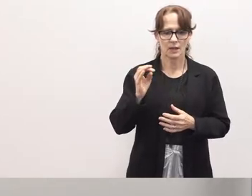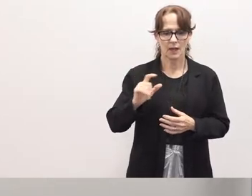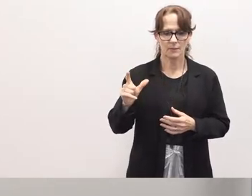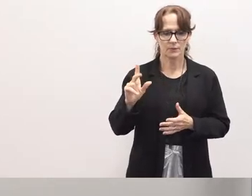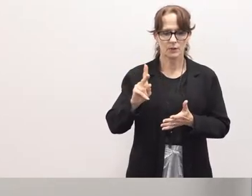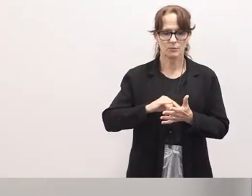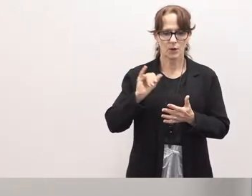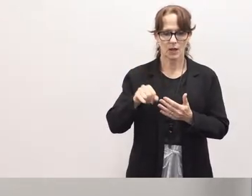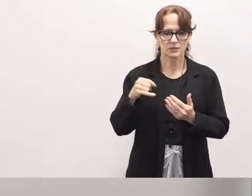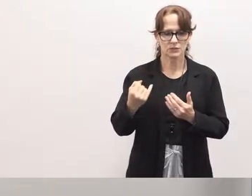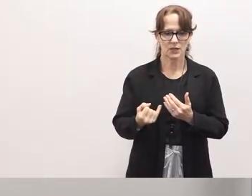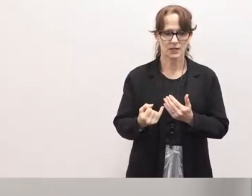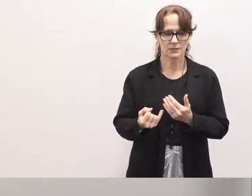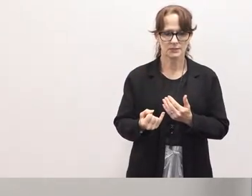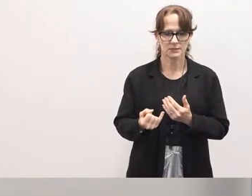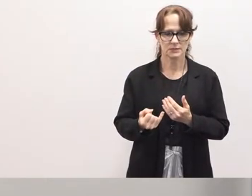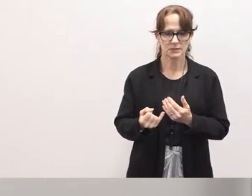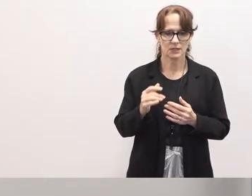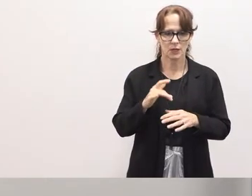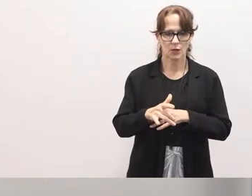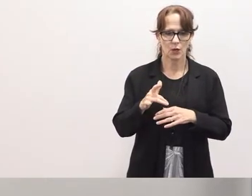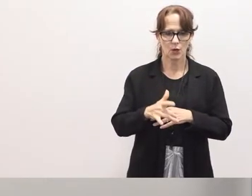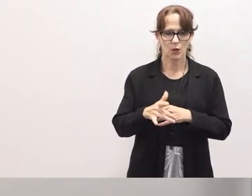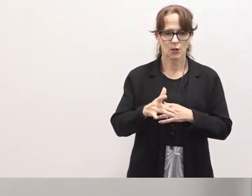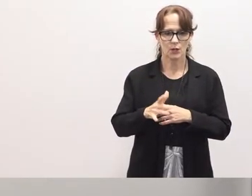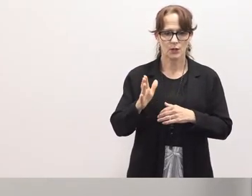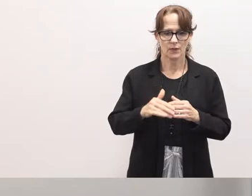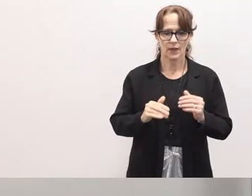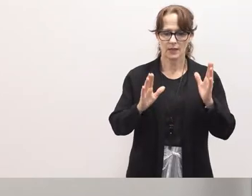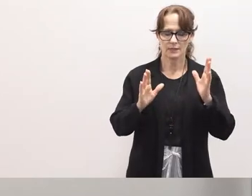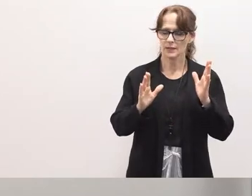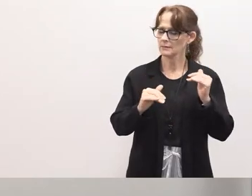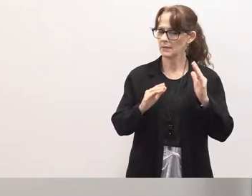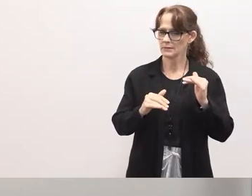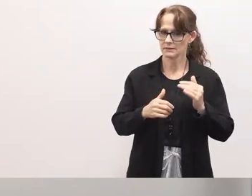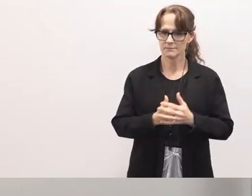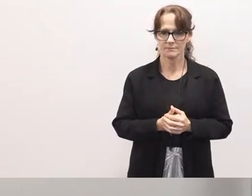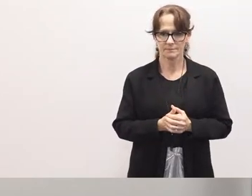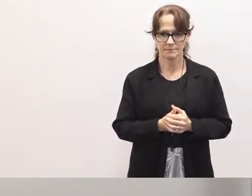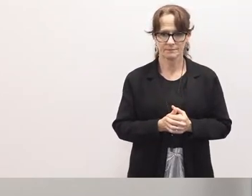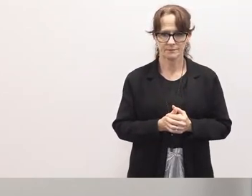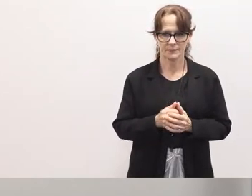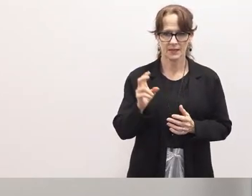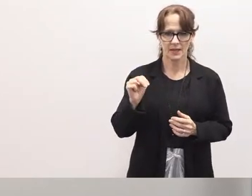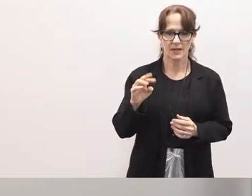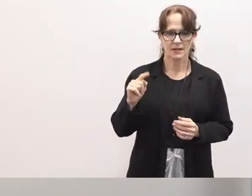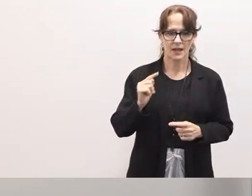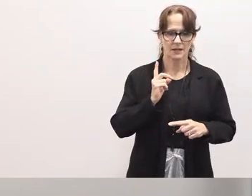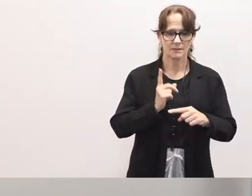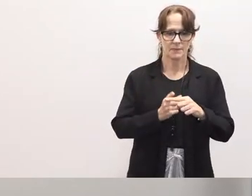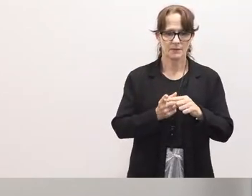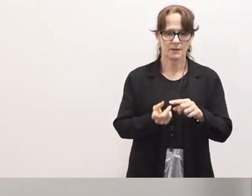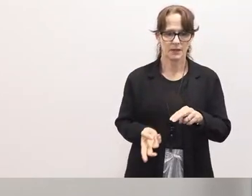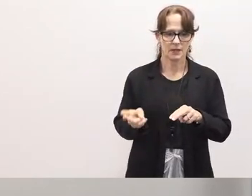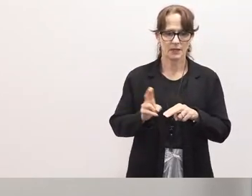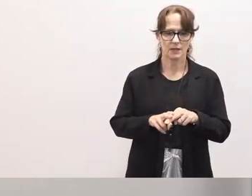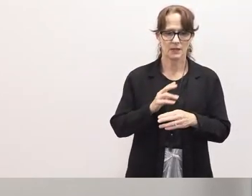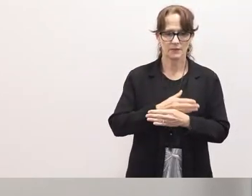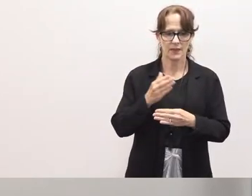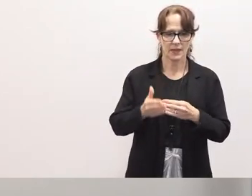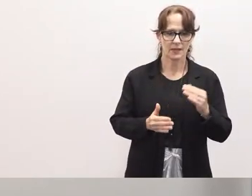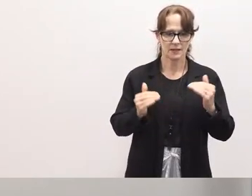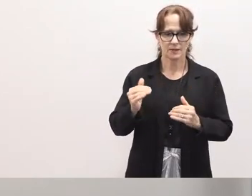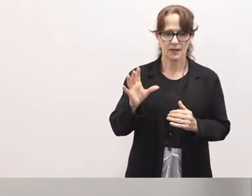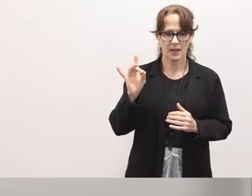projects that occurred actually earlier than anticipated, for a net positive increase to the ending balance